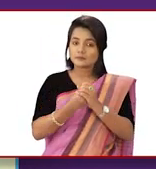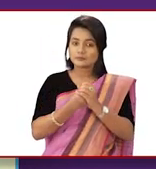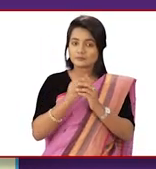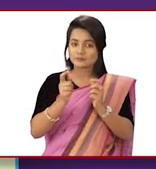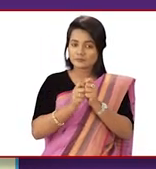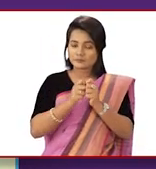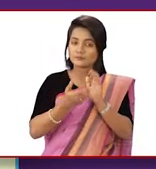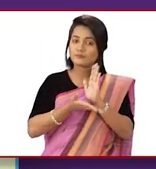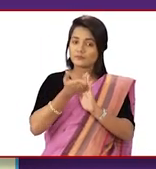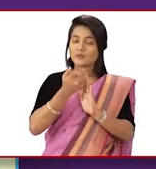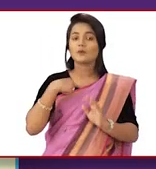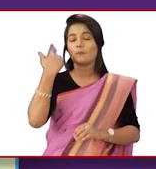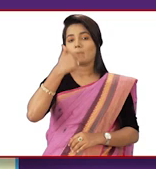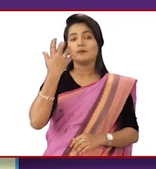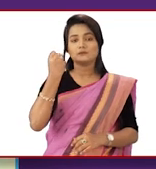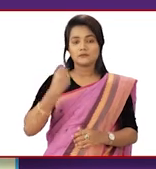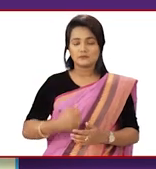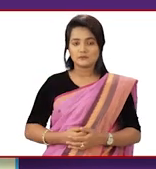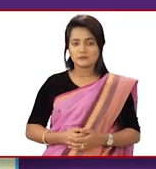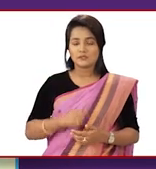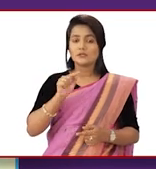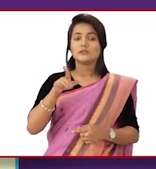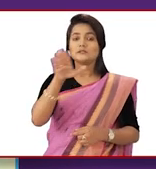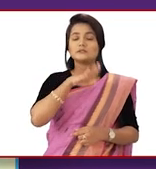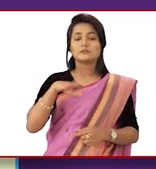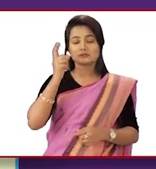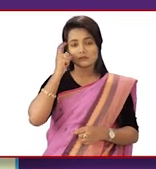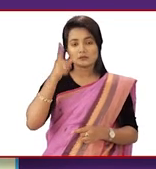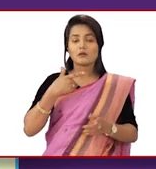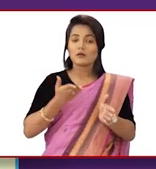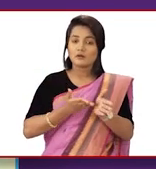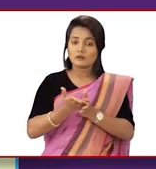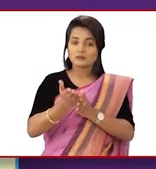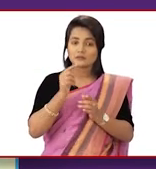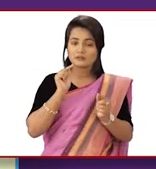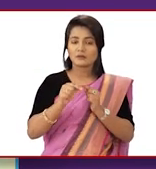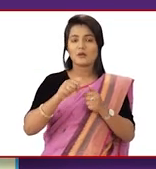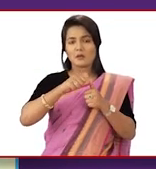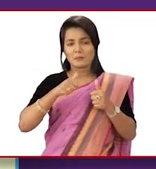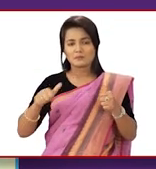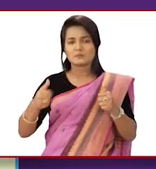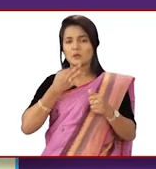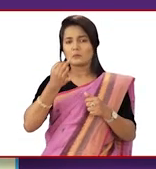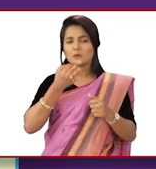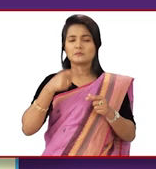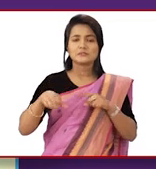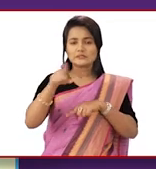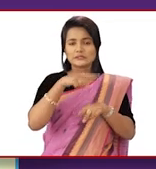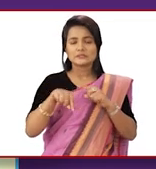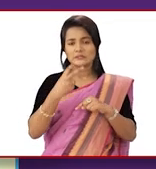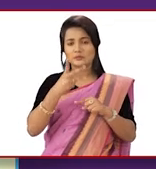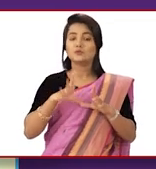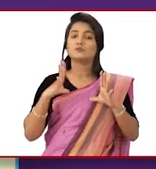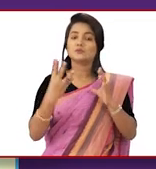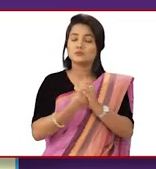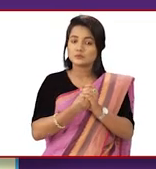they care about the plight of women. And, you know, we need to move away from incidents like that and start thinking about things in their